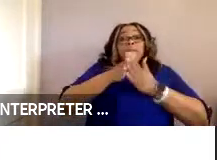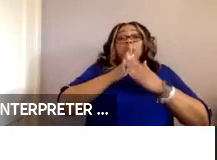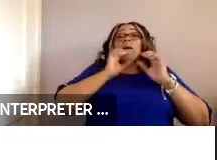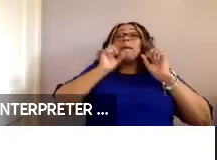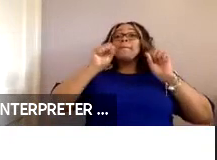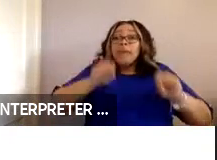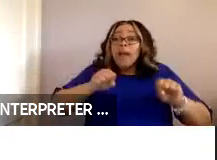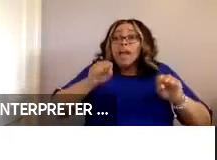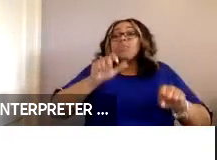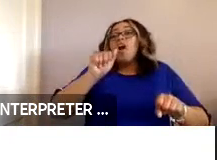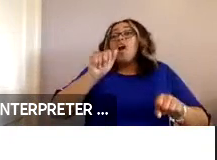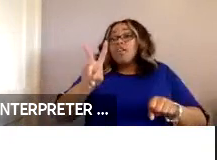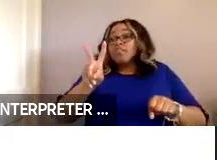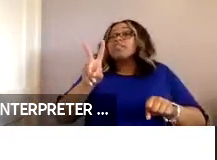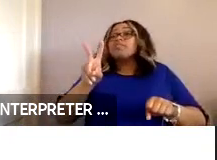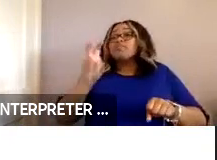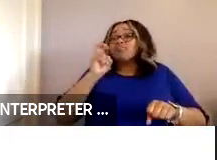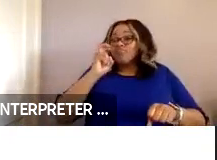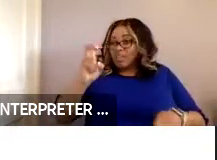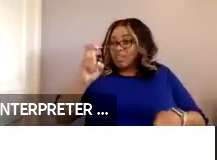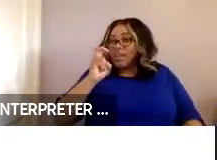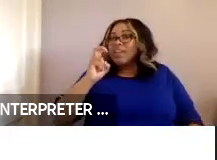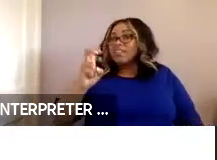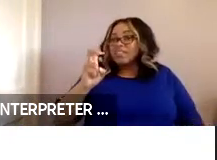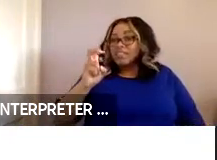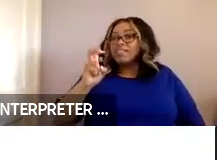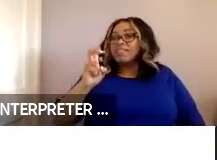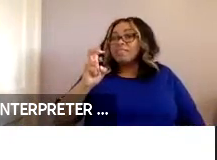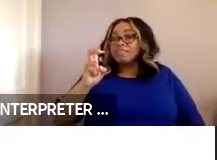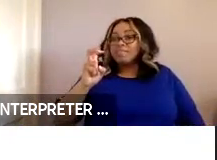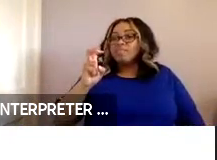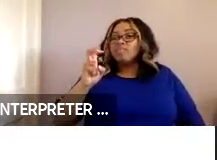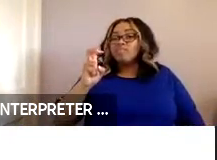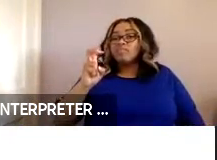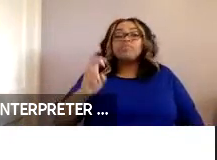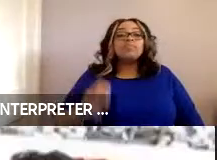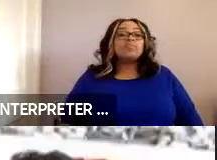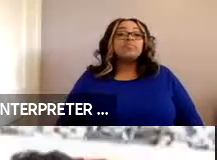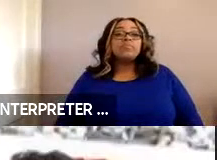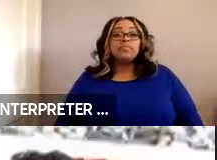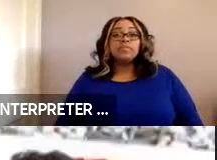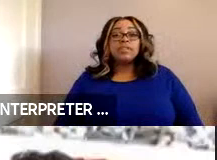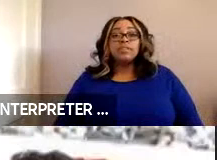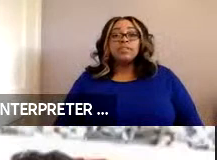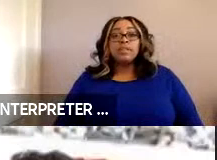potential of automated transportation, and next slide, please.